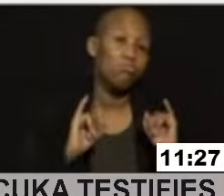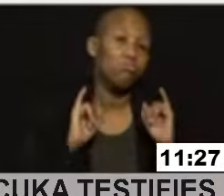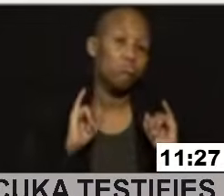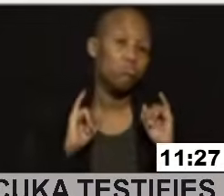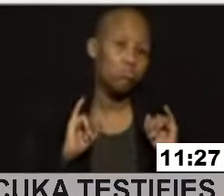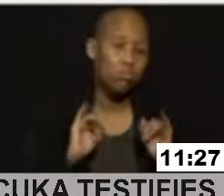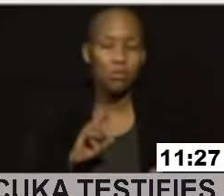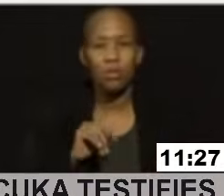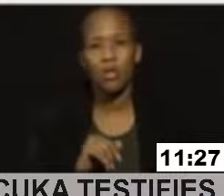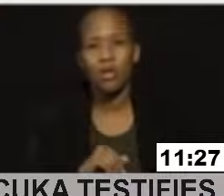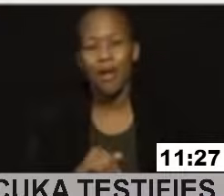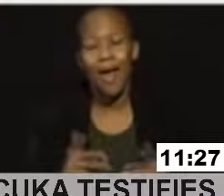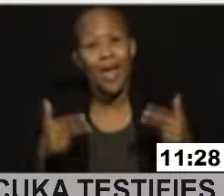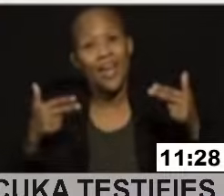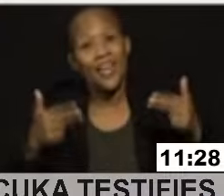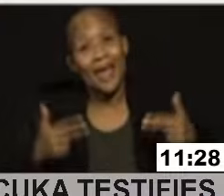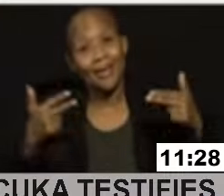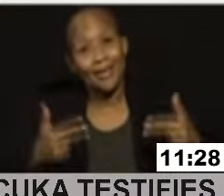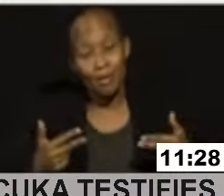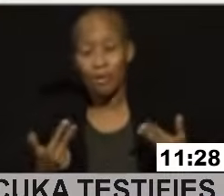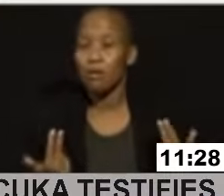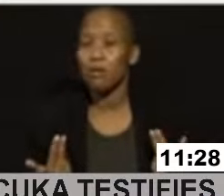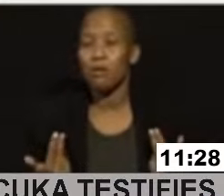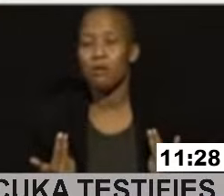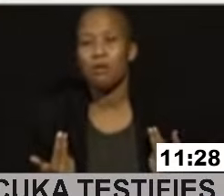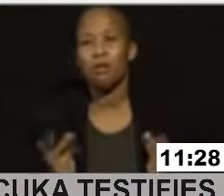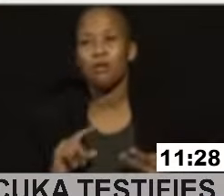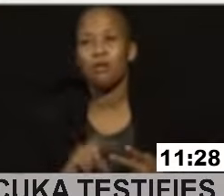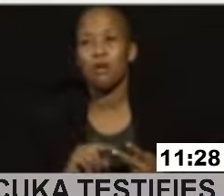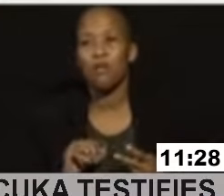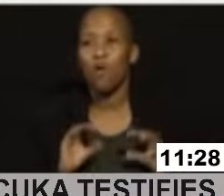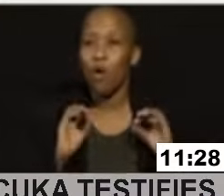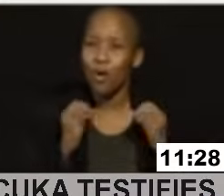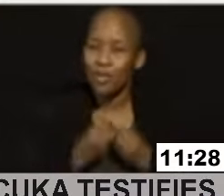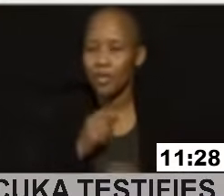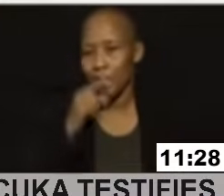Gangsterism, as well as there was an organization called Pakat,